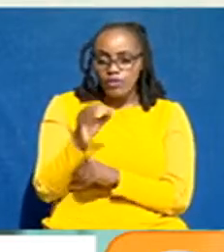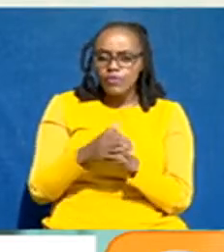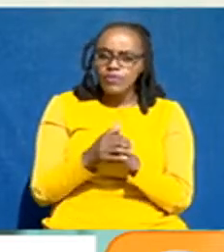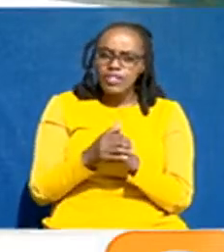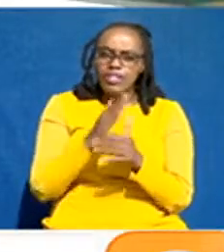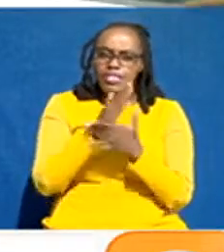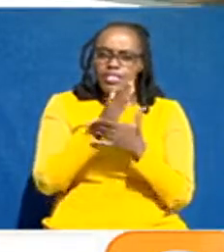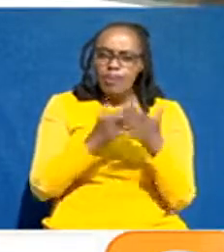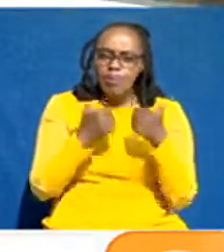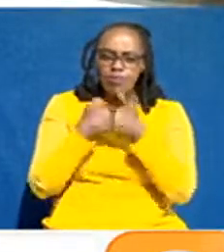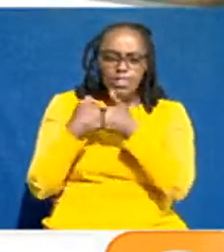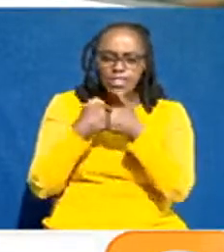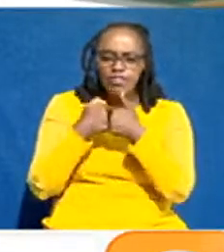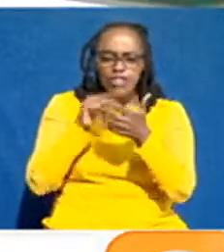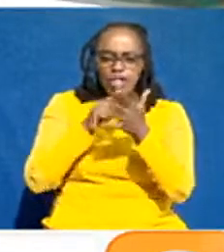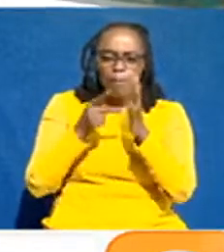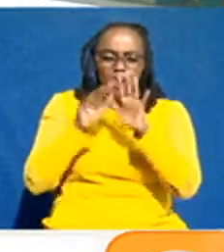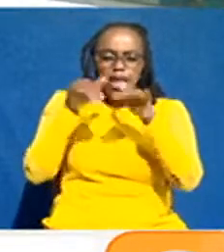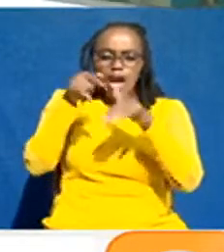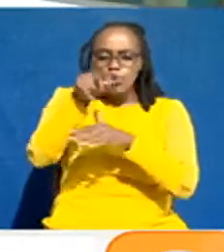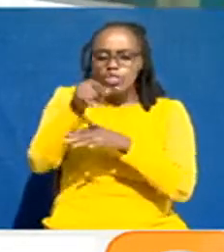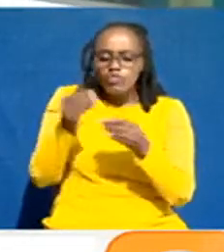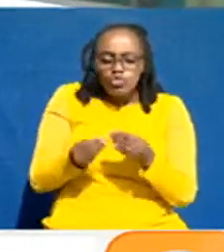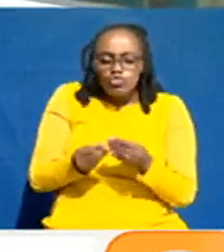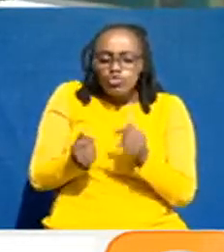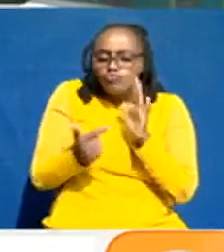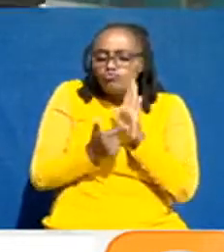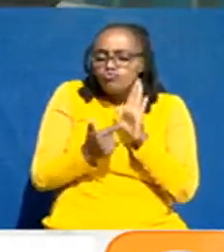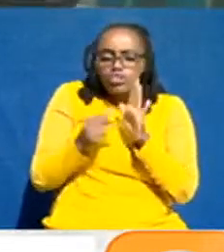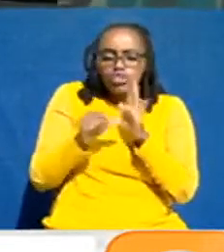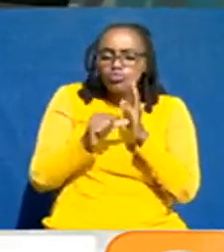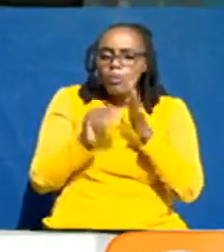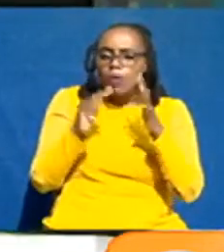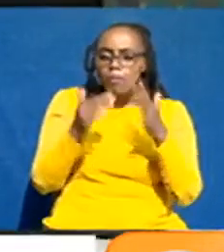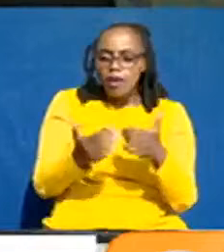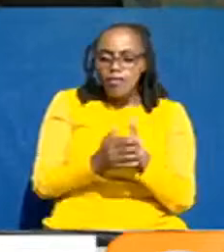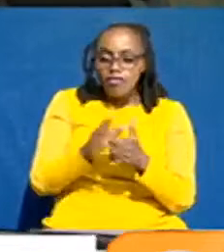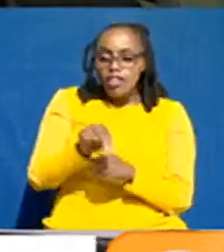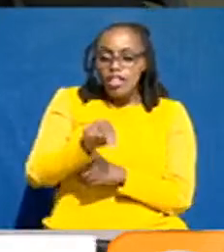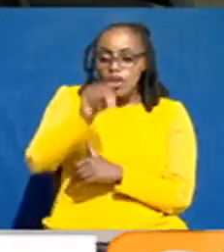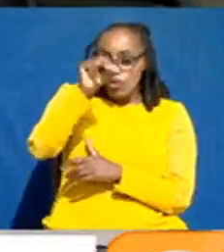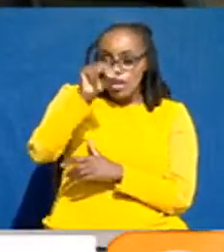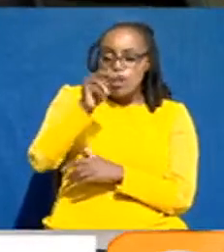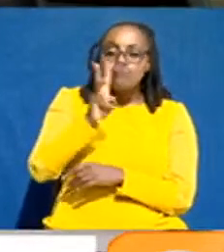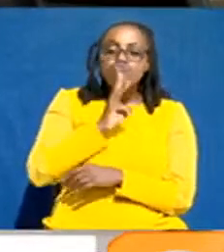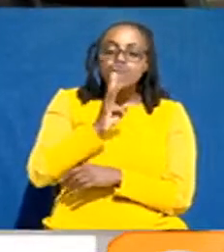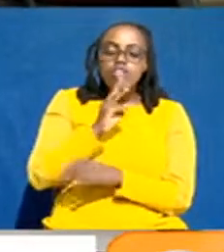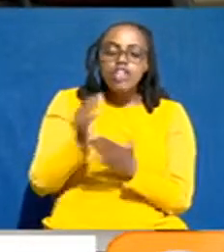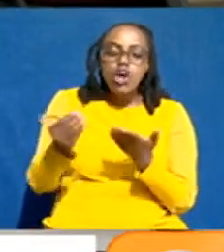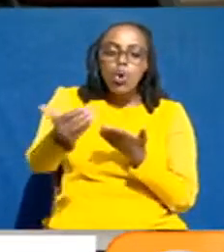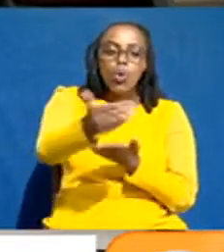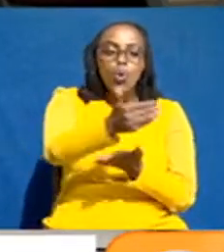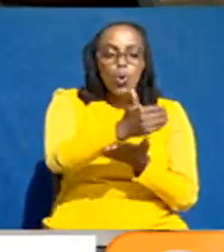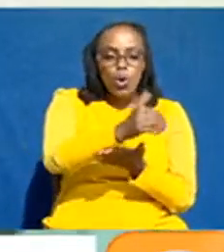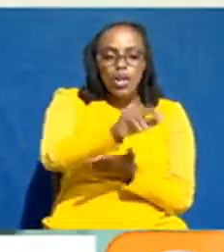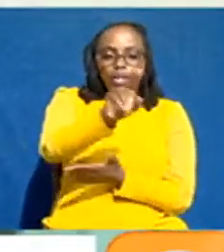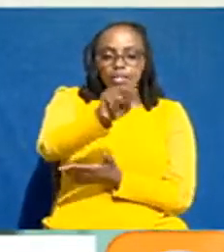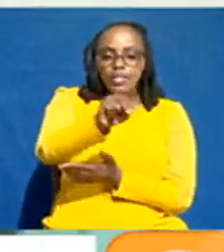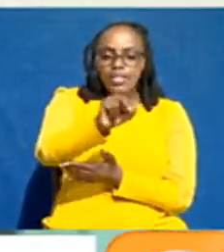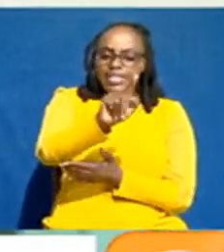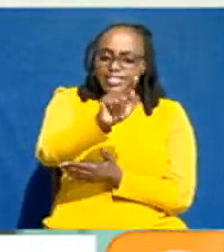were some of the challenges of the project and how did you address them? The Northern Water Collector Tunnel